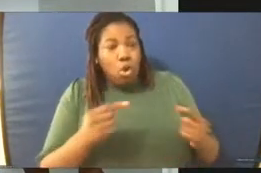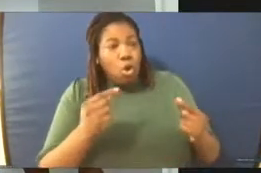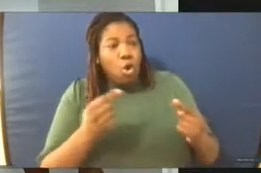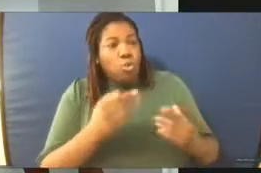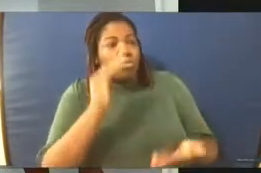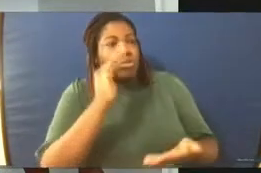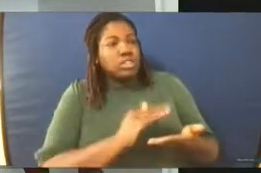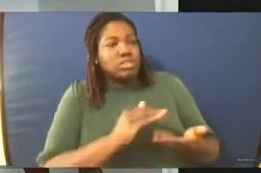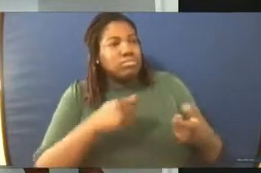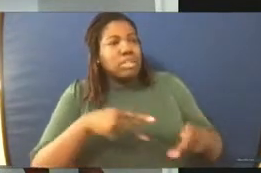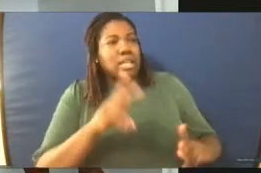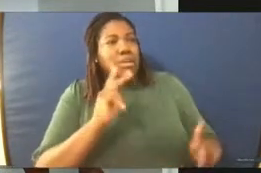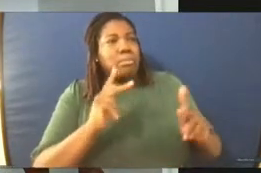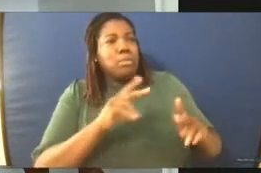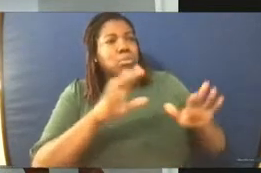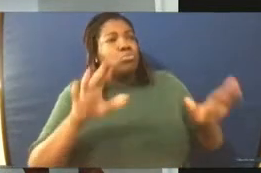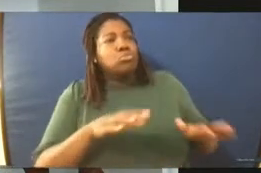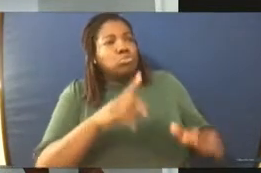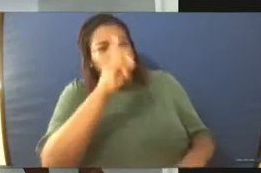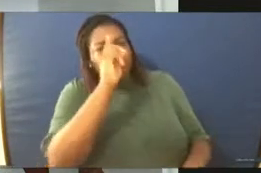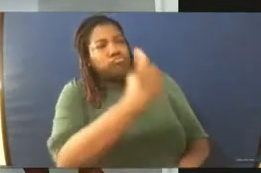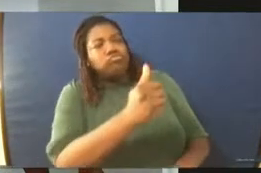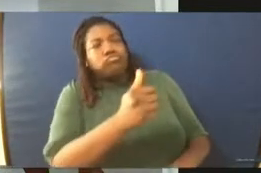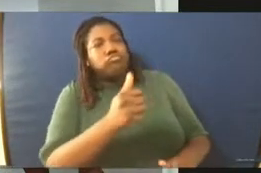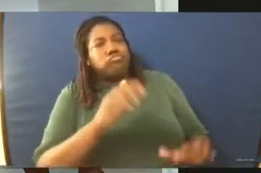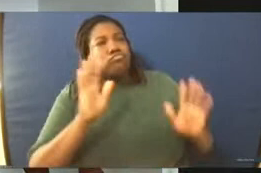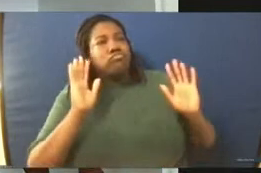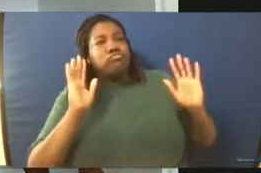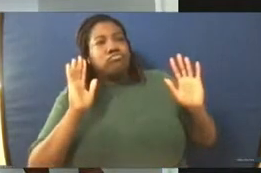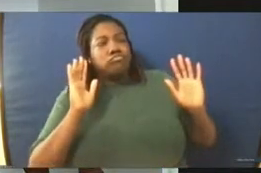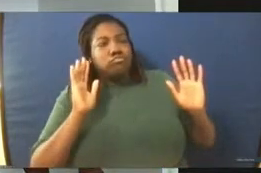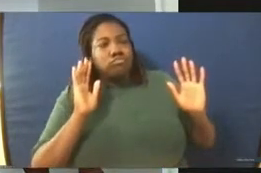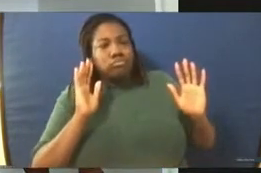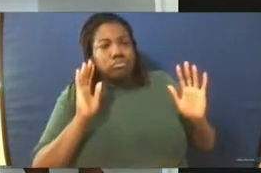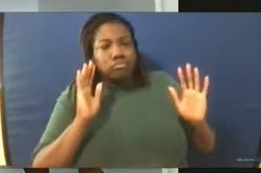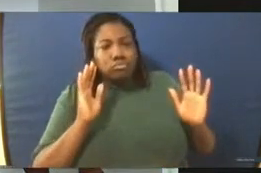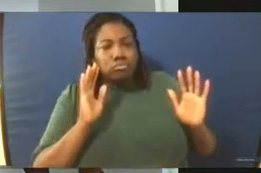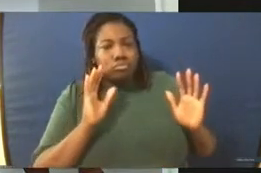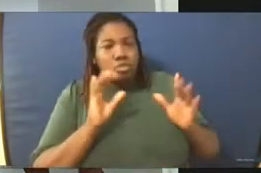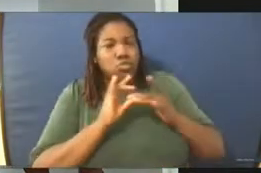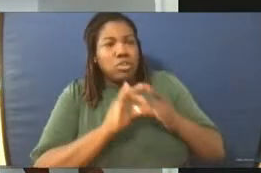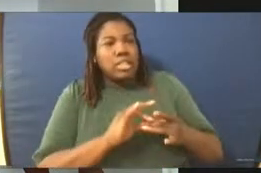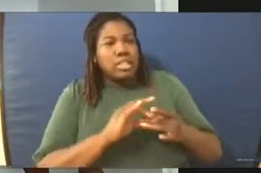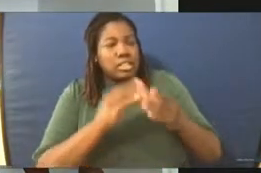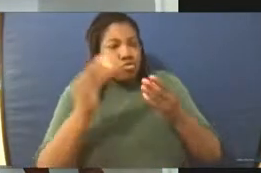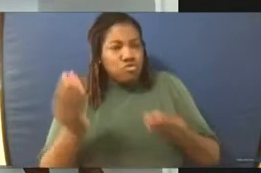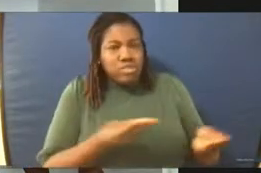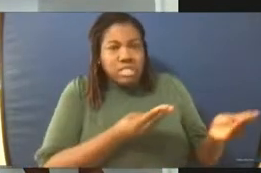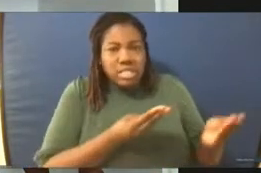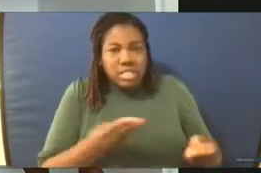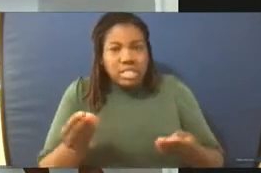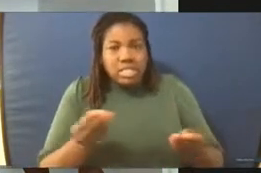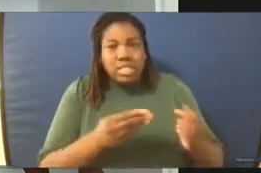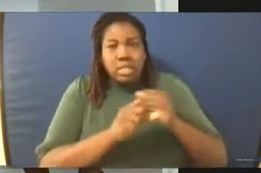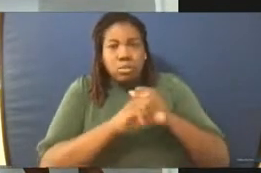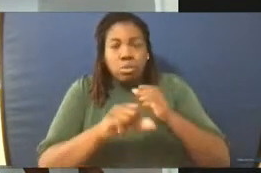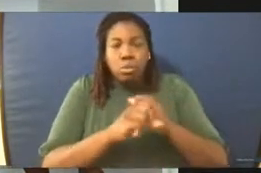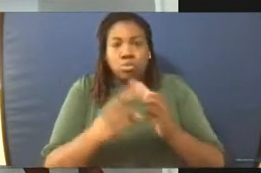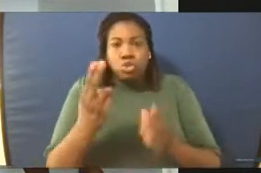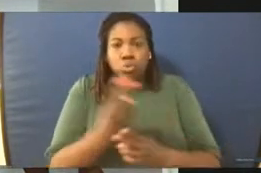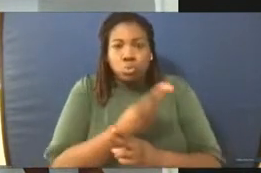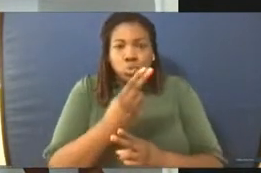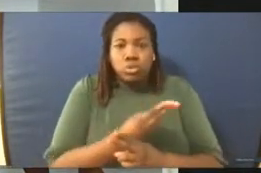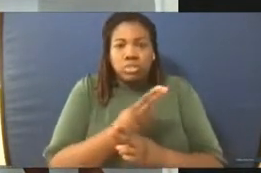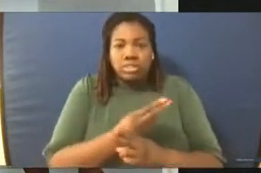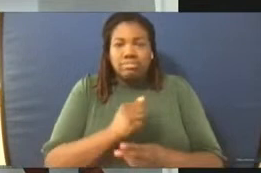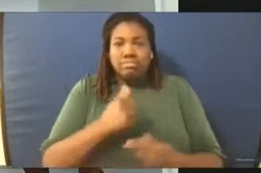they want to do. And, you know, in terms of facilitating and promoting use. That's not the way I